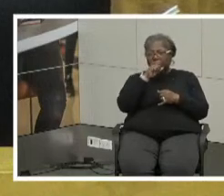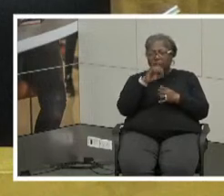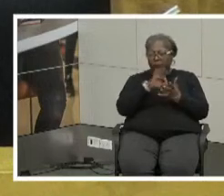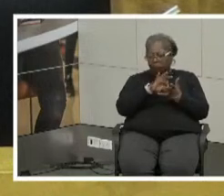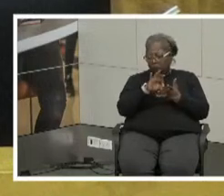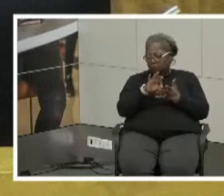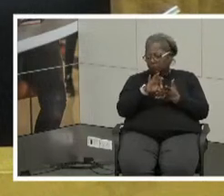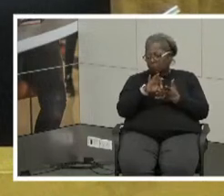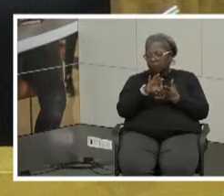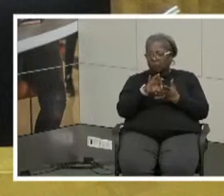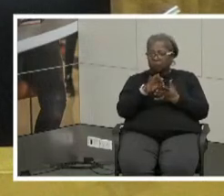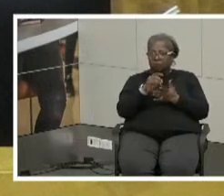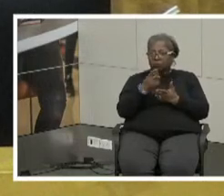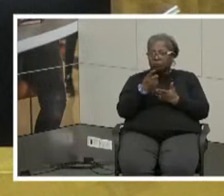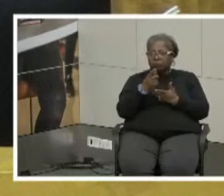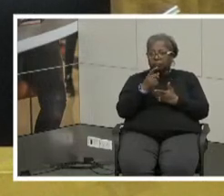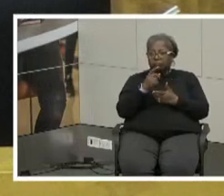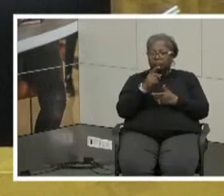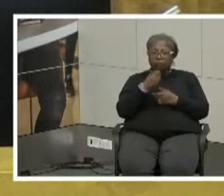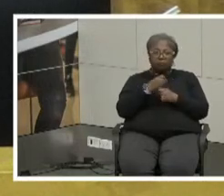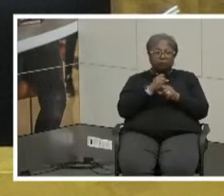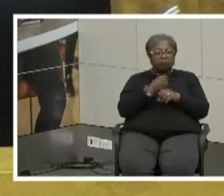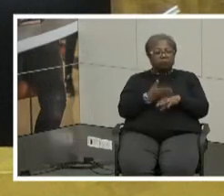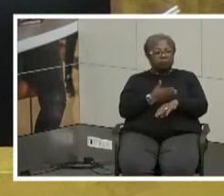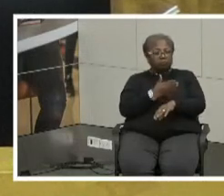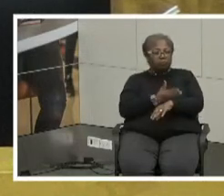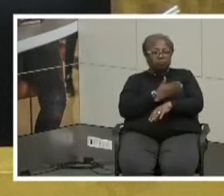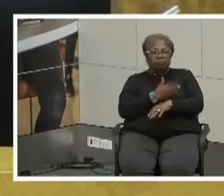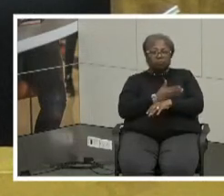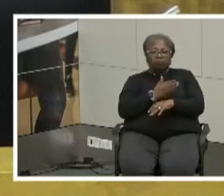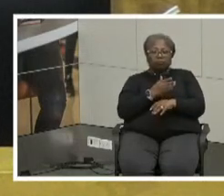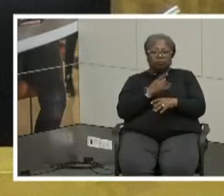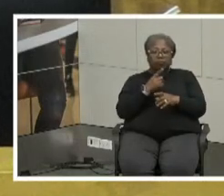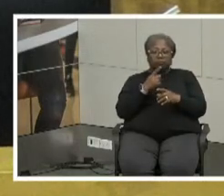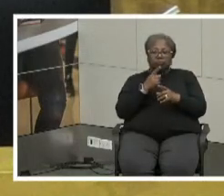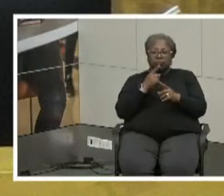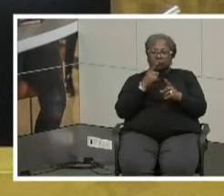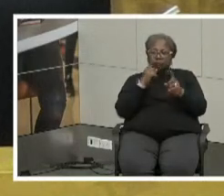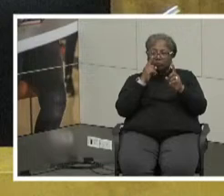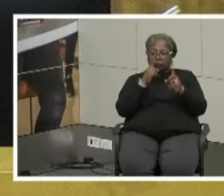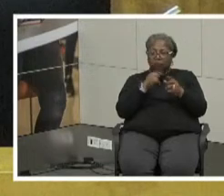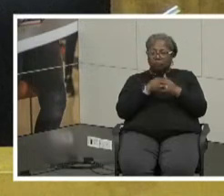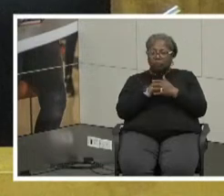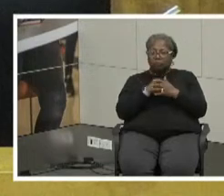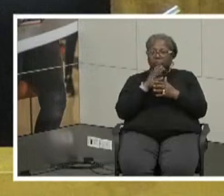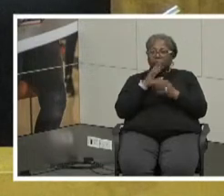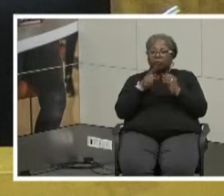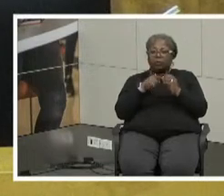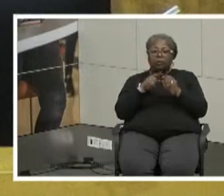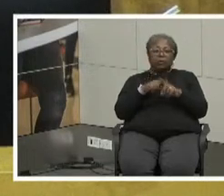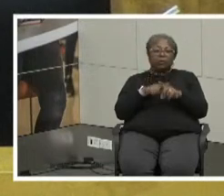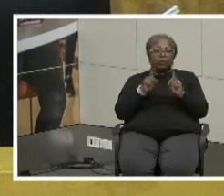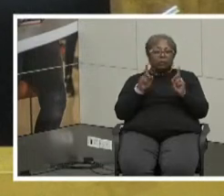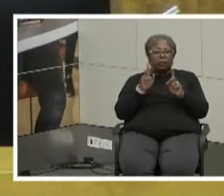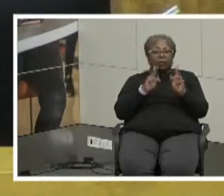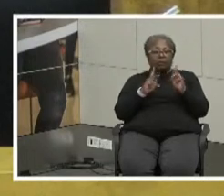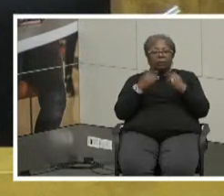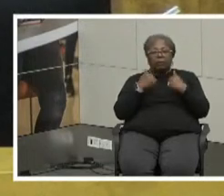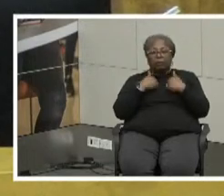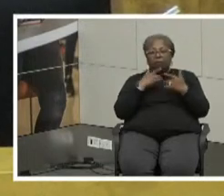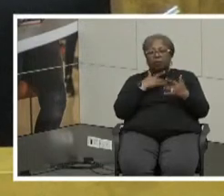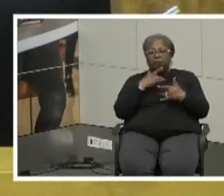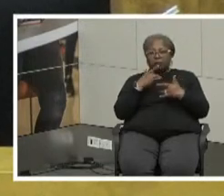is 50 so we are making progress but I'm going to go through each category so we can um talk about any differences people have or